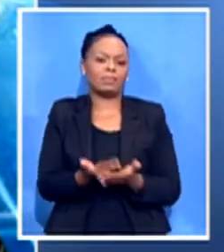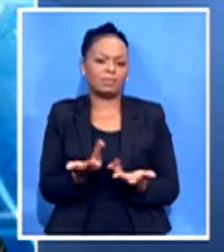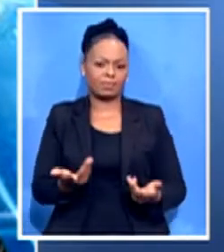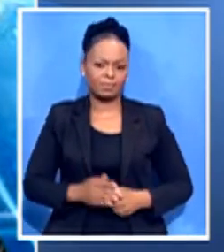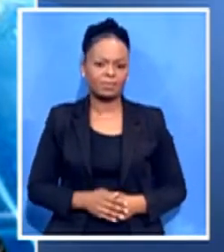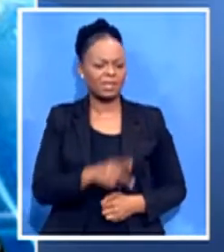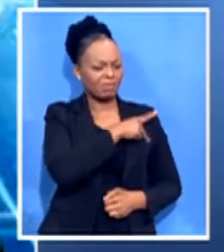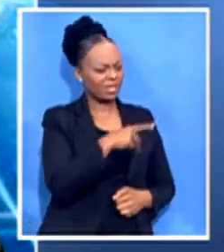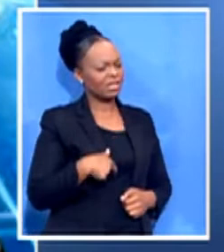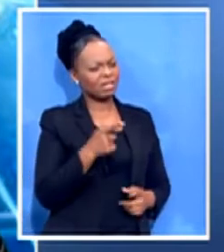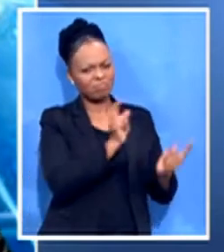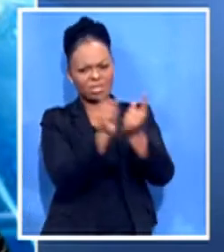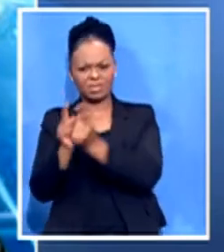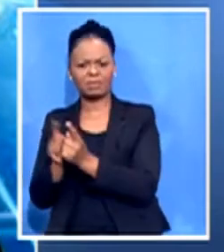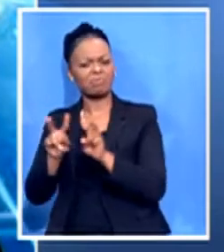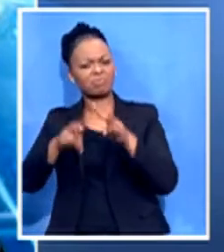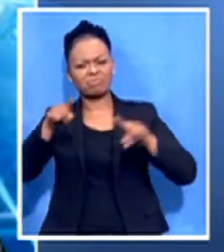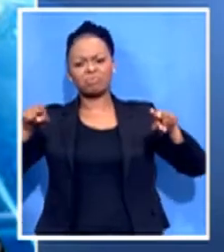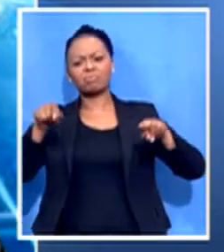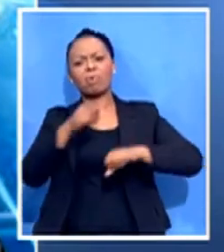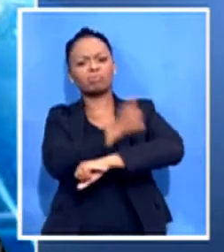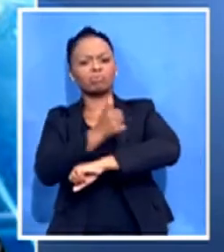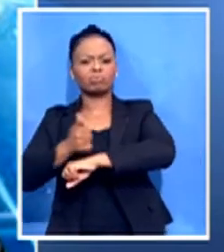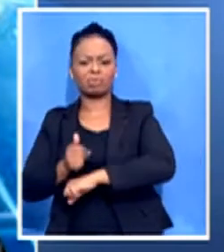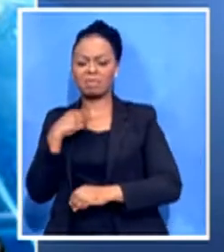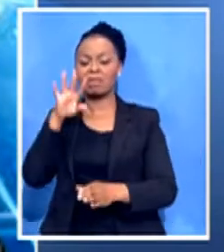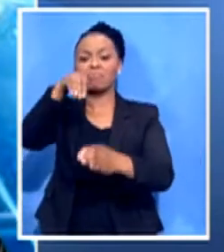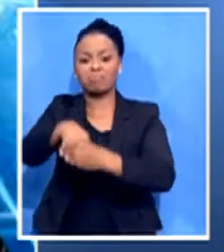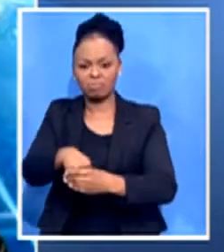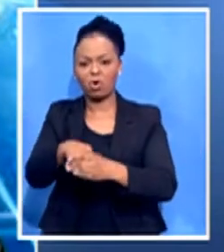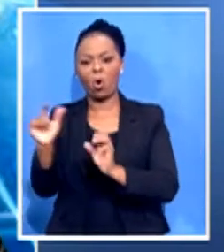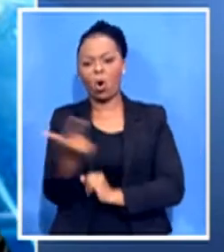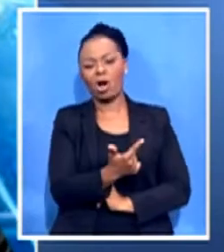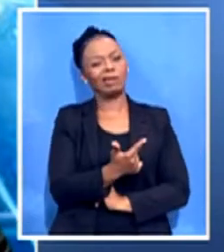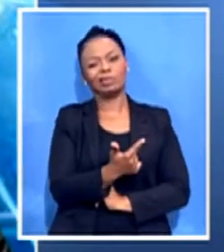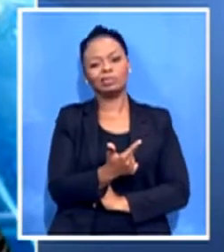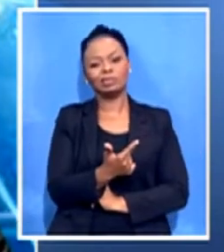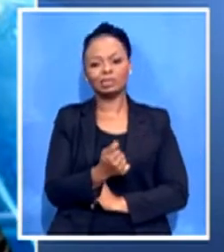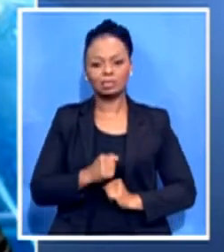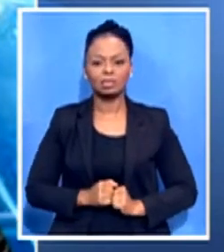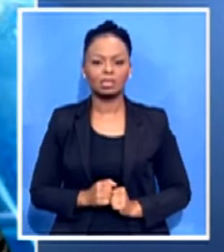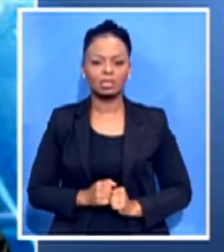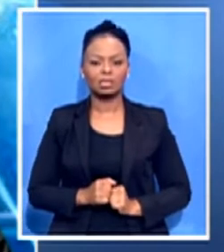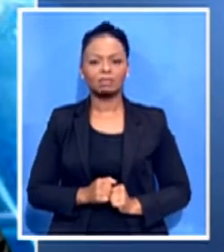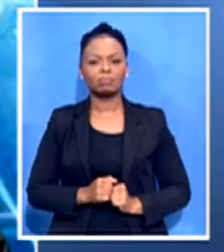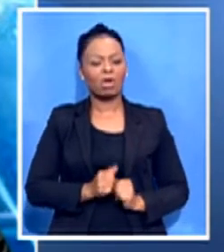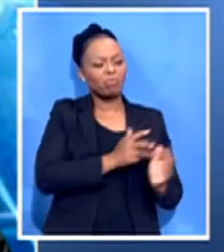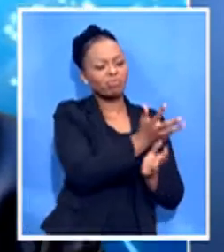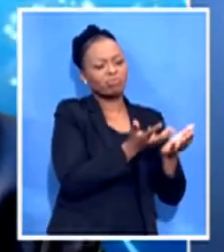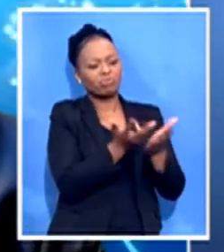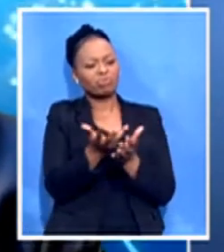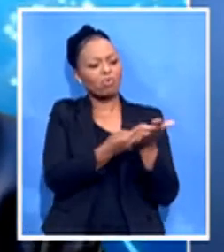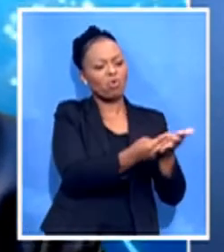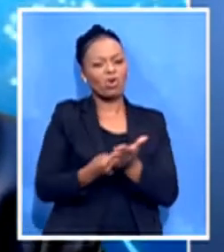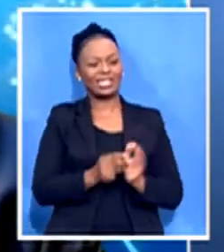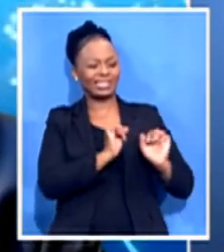Unfortunately, I'm not involved in all, the interactions that the president is doing. Well, let's